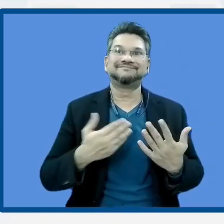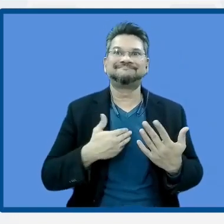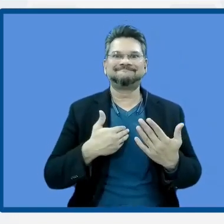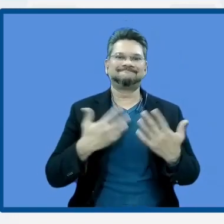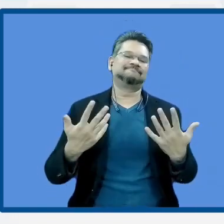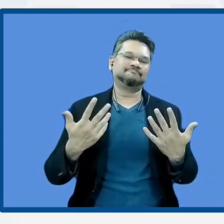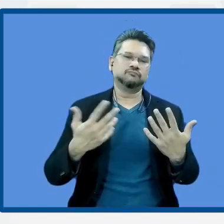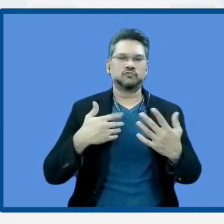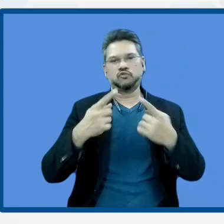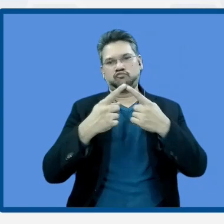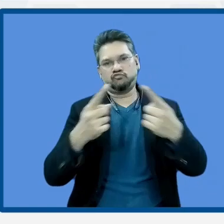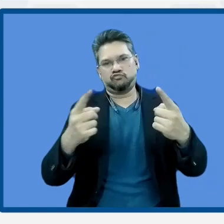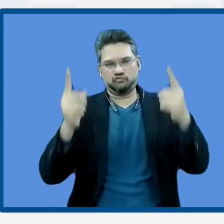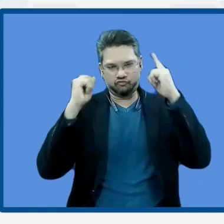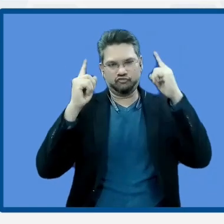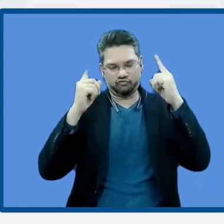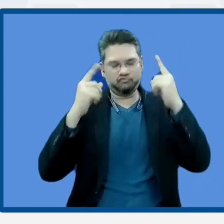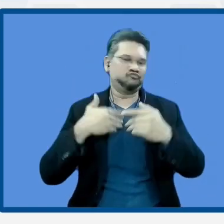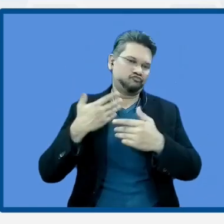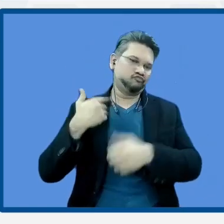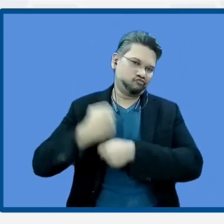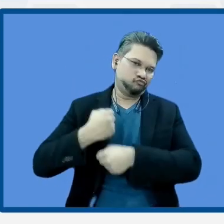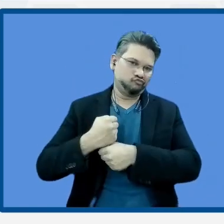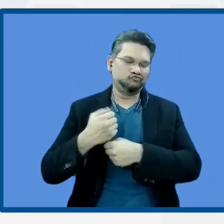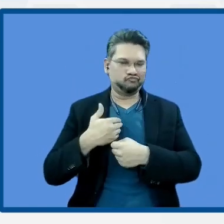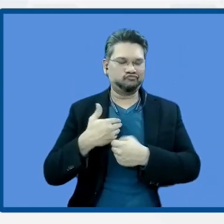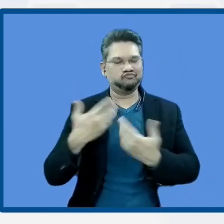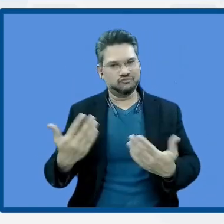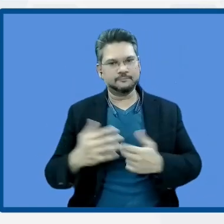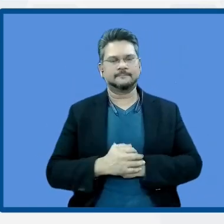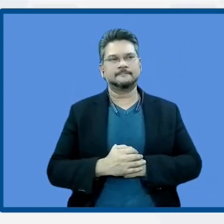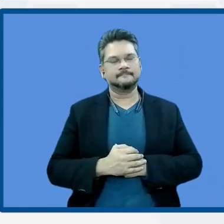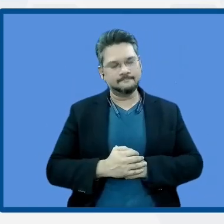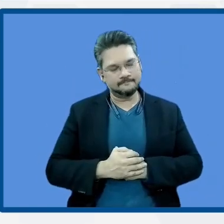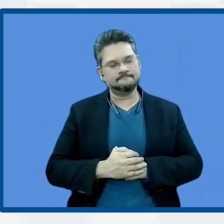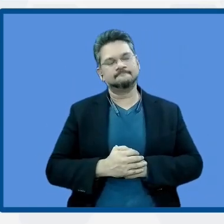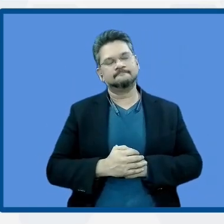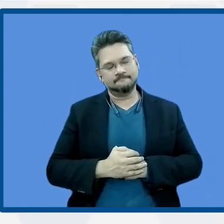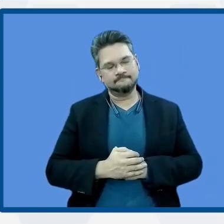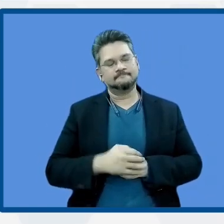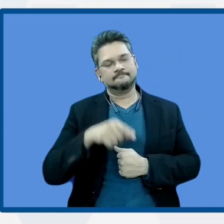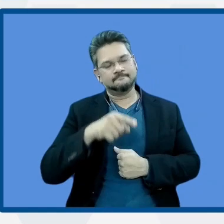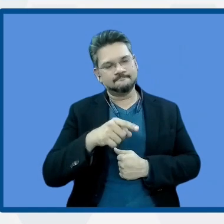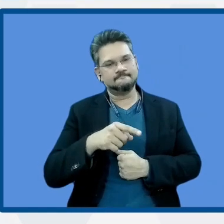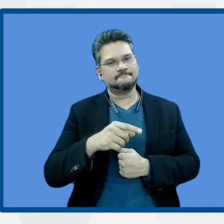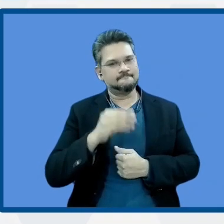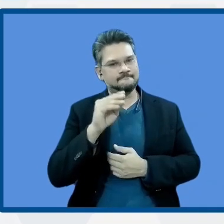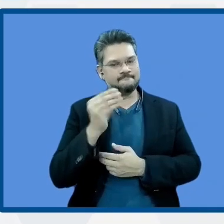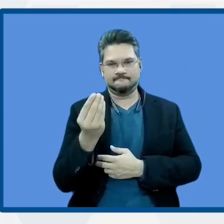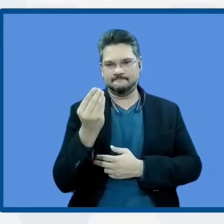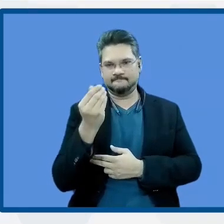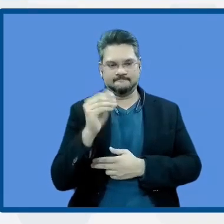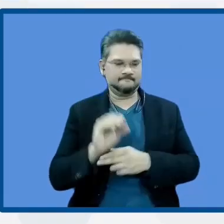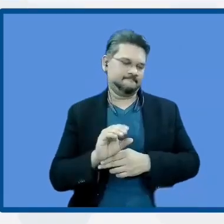university, I think that this challenge of investment, linking it to science